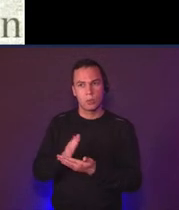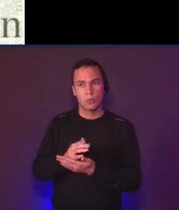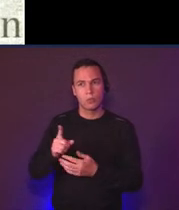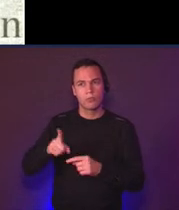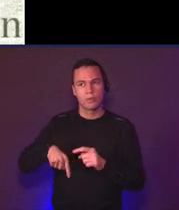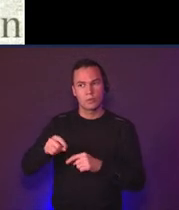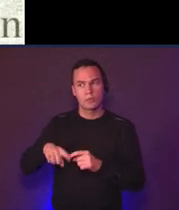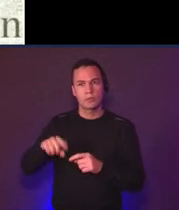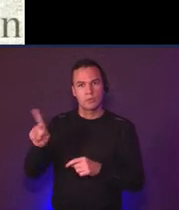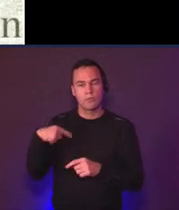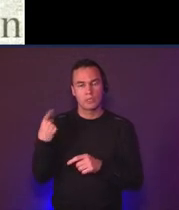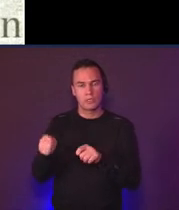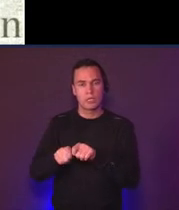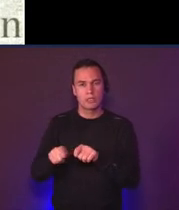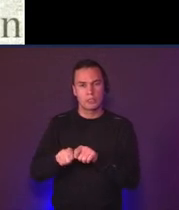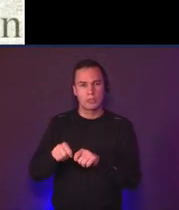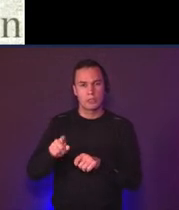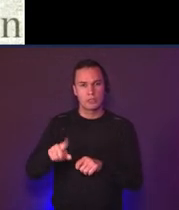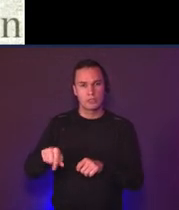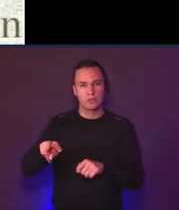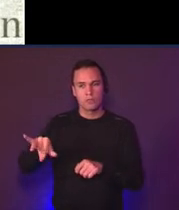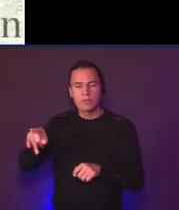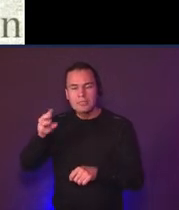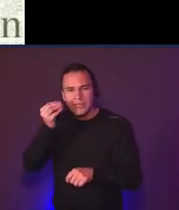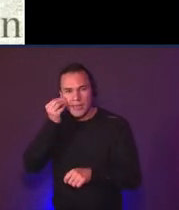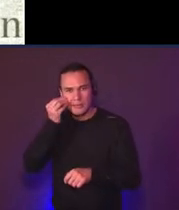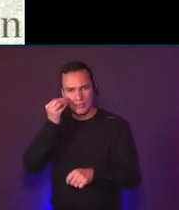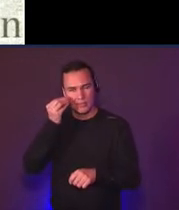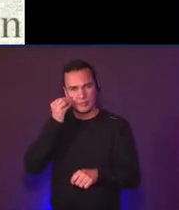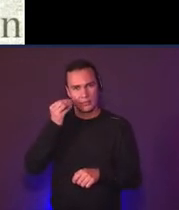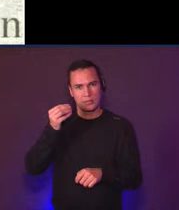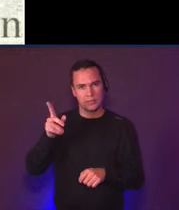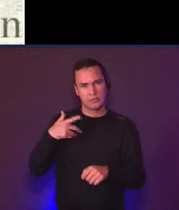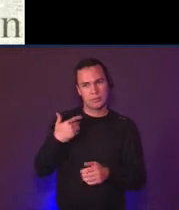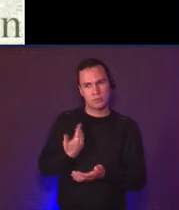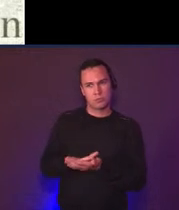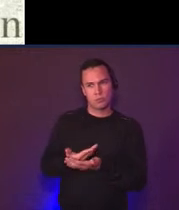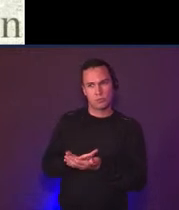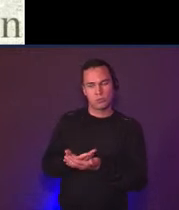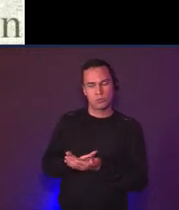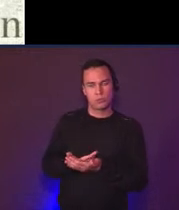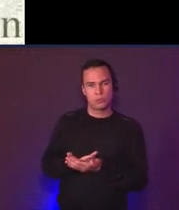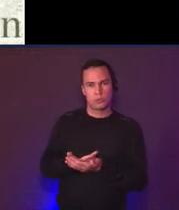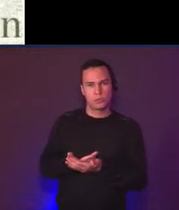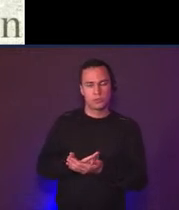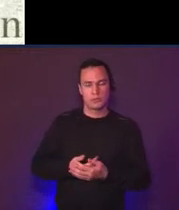I do as an adjunct professor is I try to encourage my students to